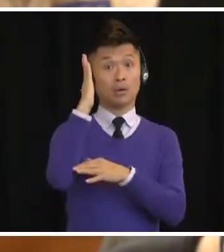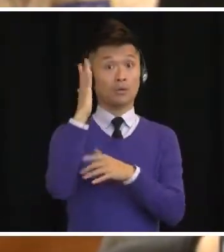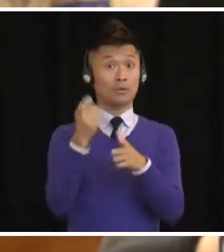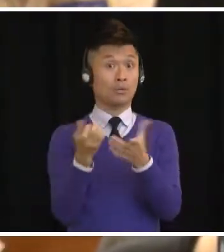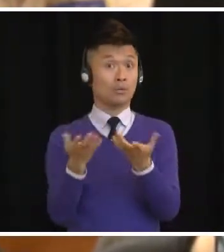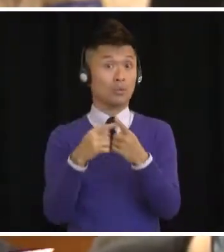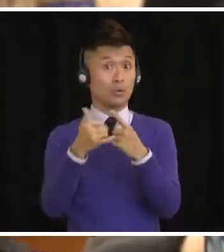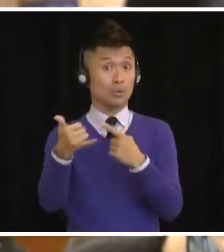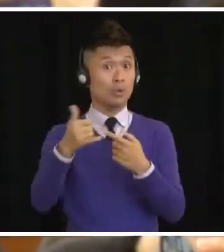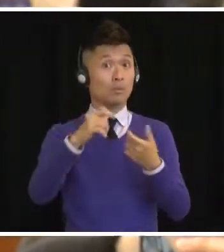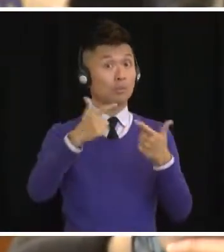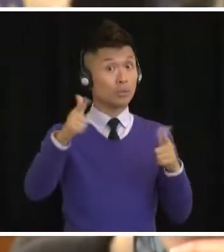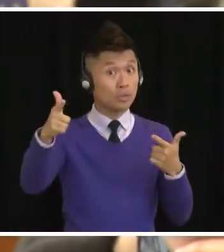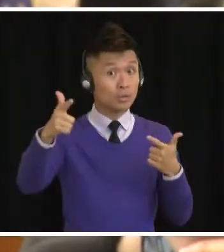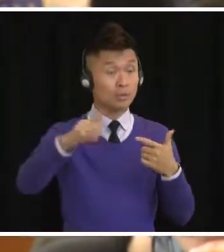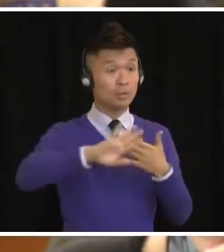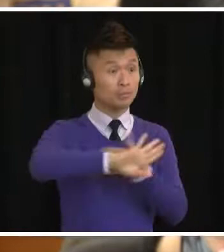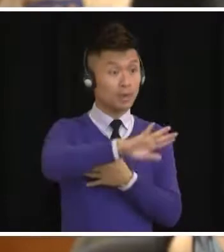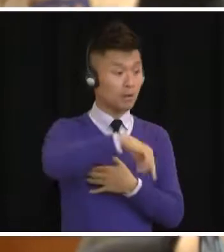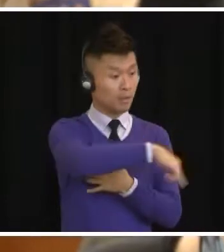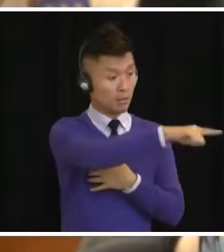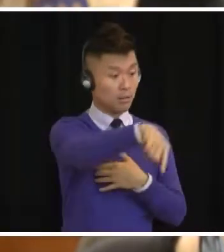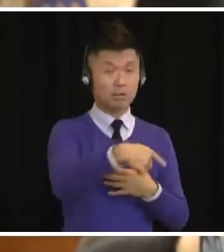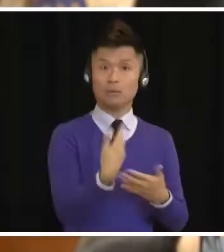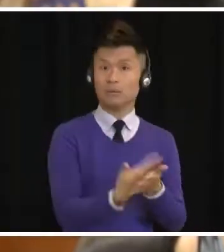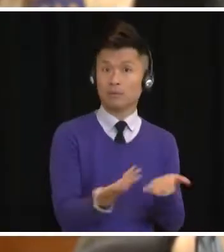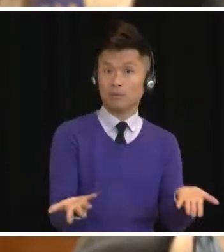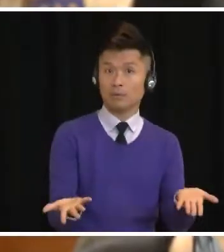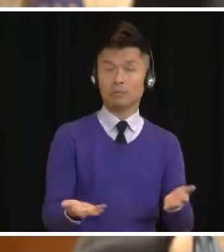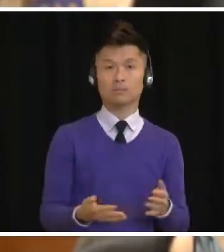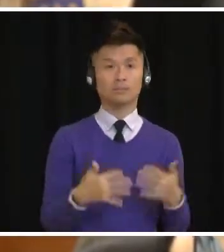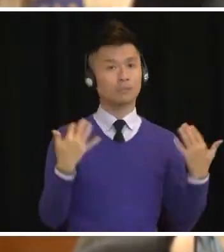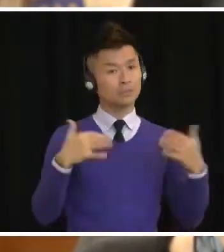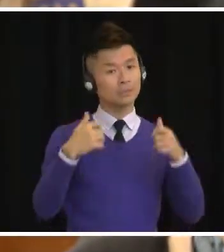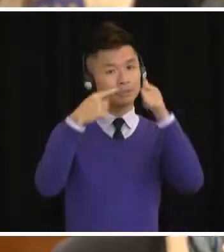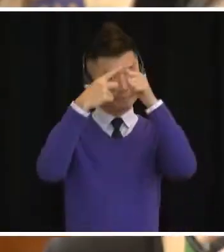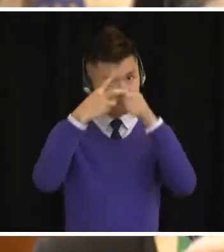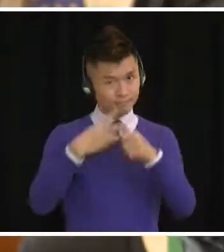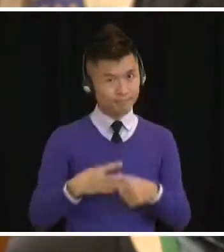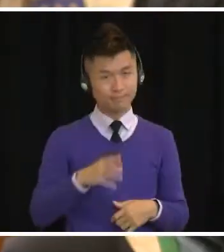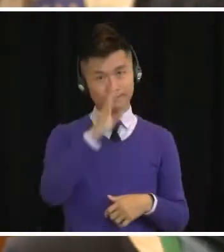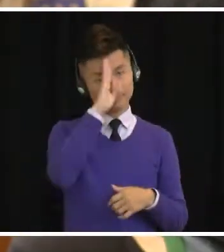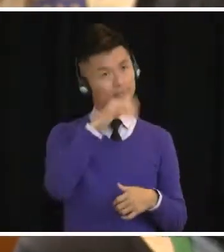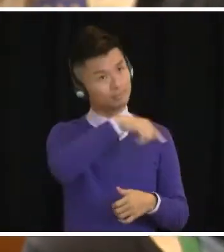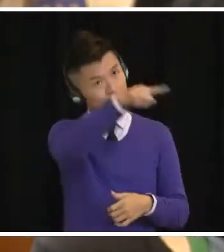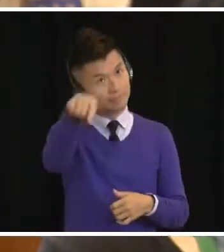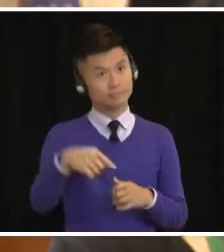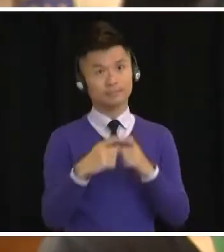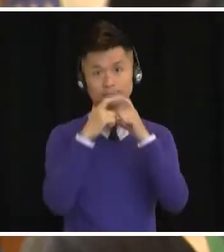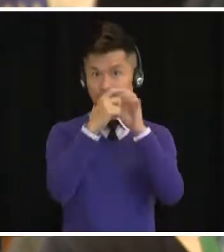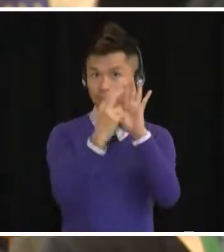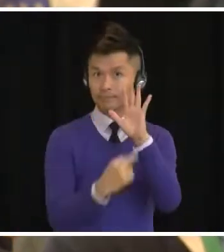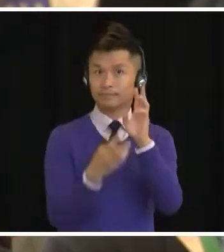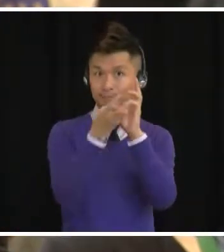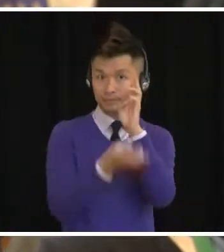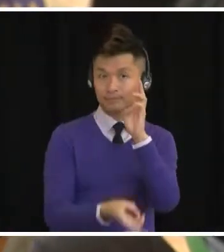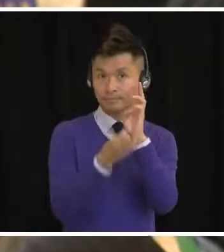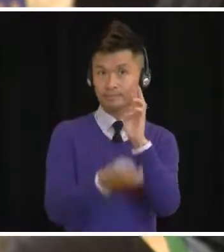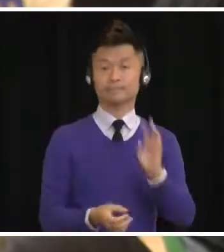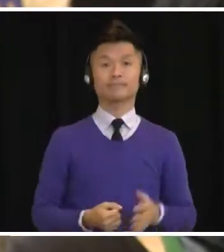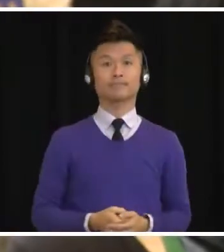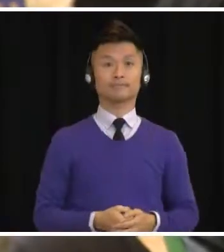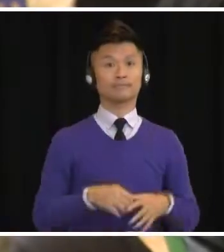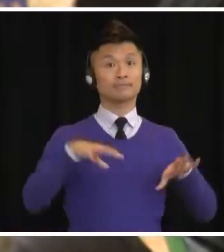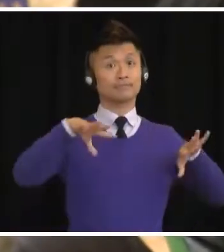with affairs that are related to public employees. How about issues that do not happen or are